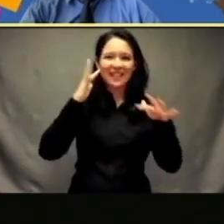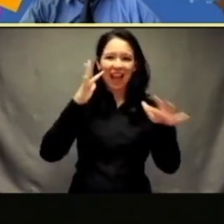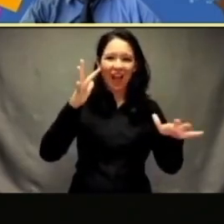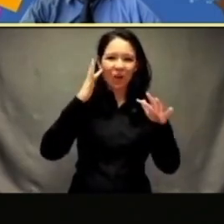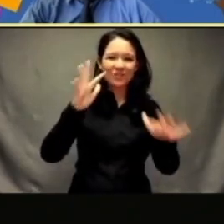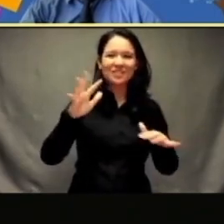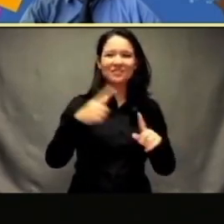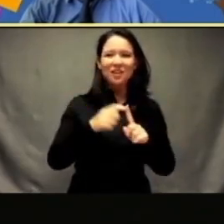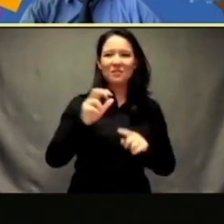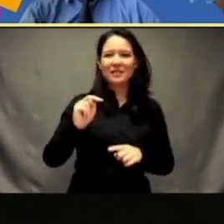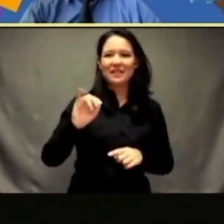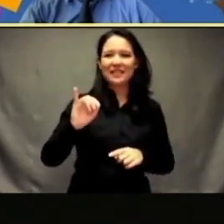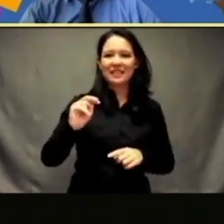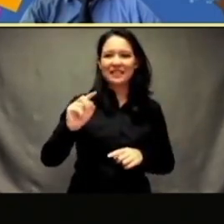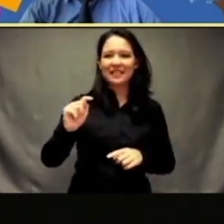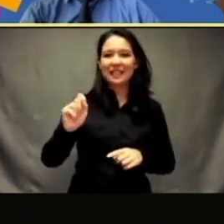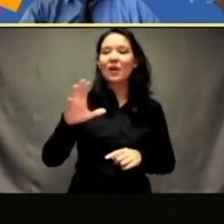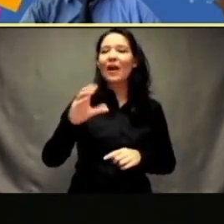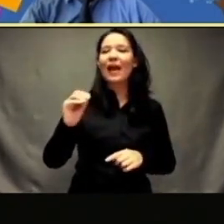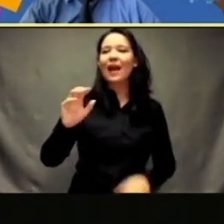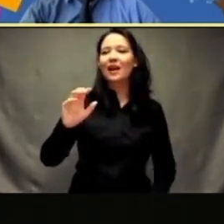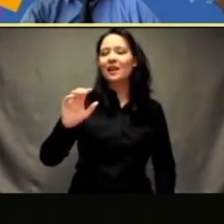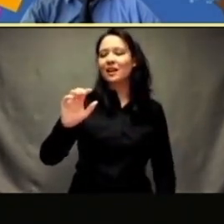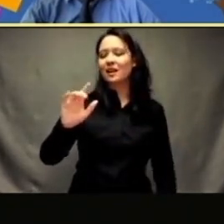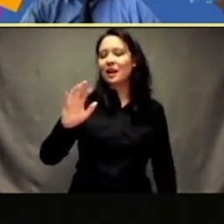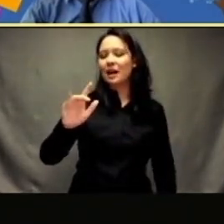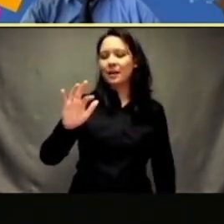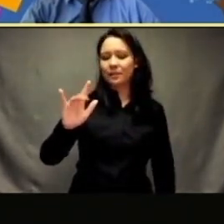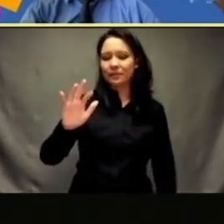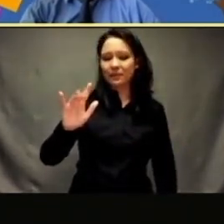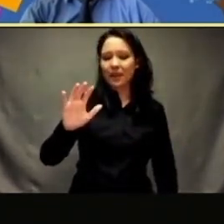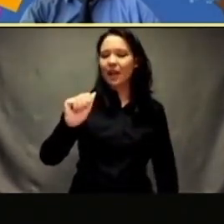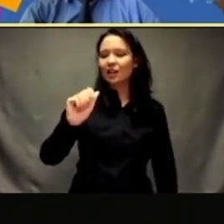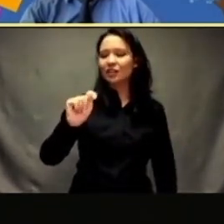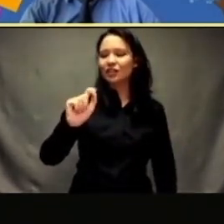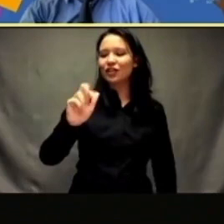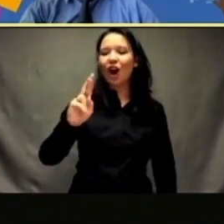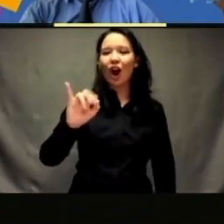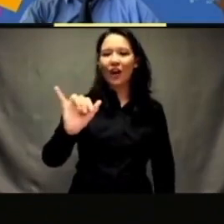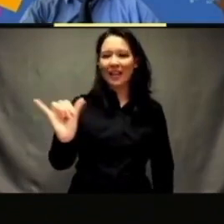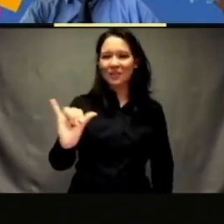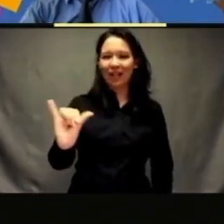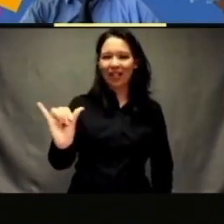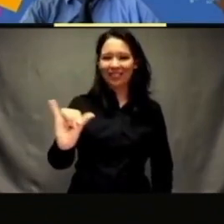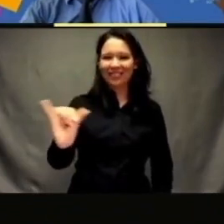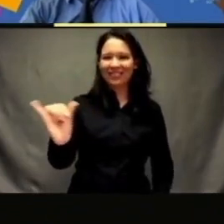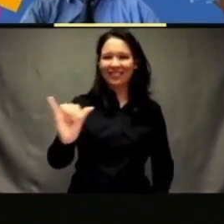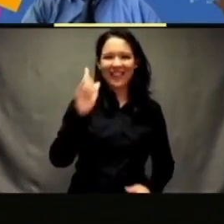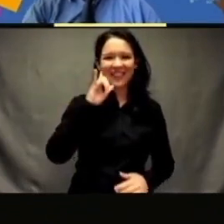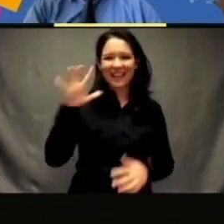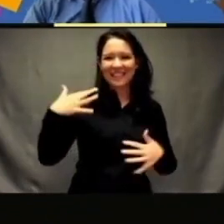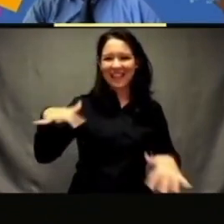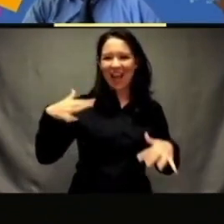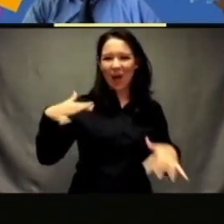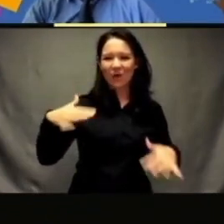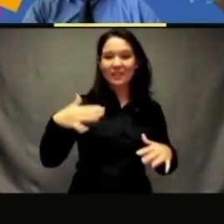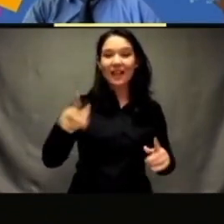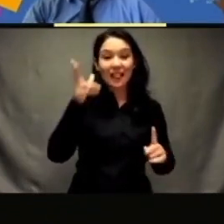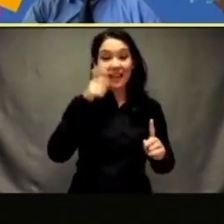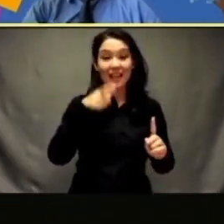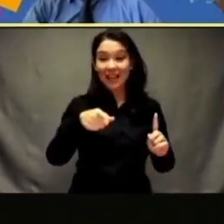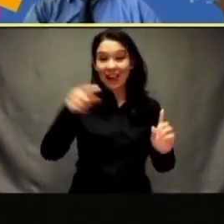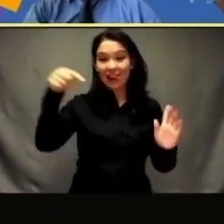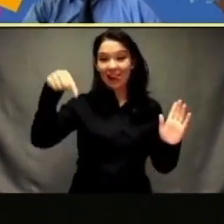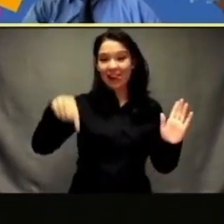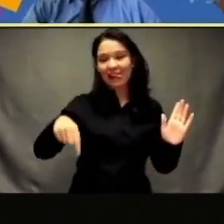And even Atari time. I used to play this in Atari. So I'm I gonna love the let it sounds of bounce, and I'm gonna let it go